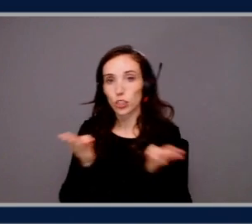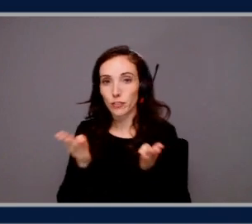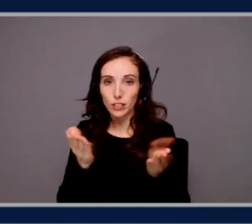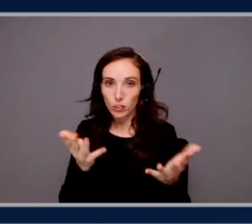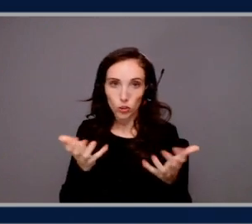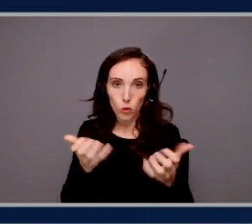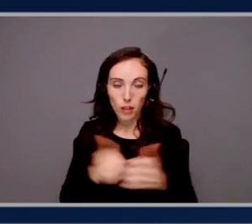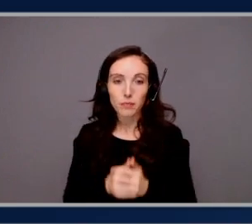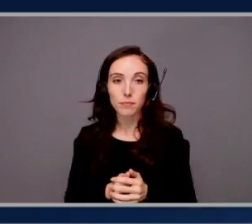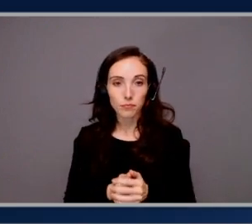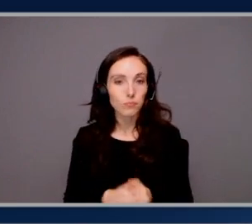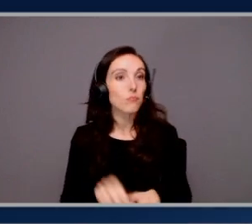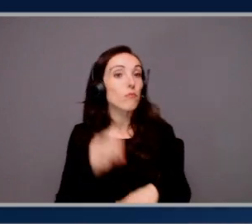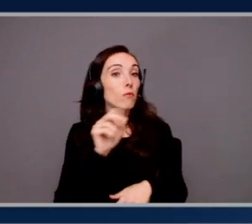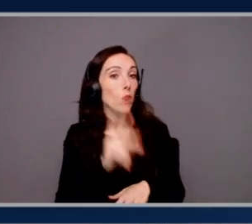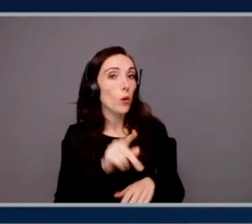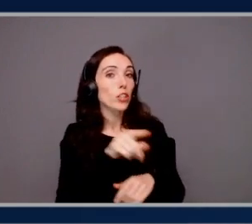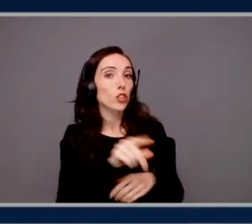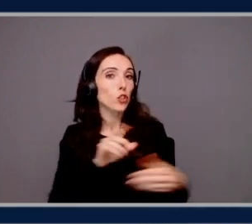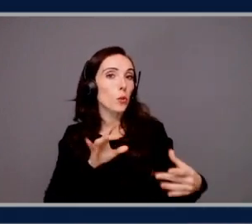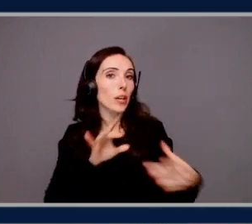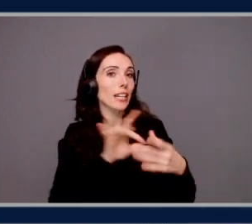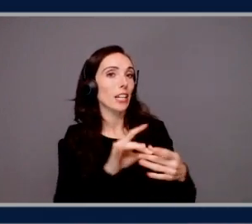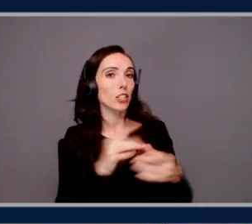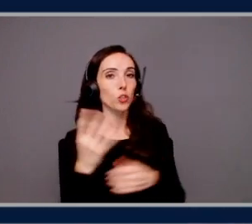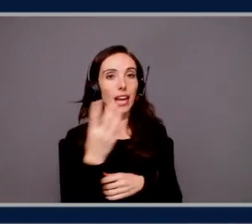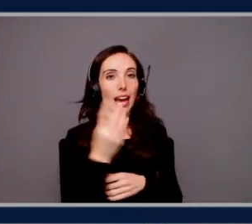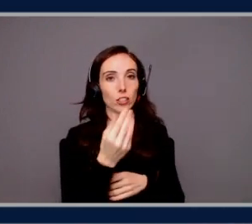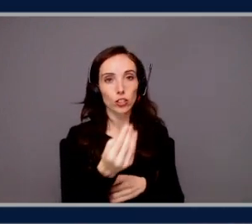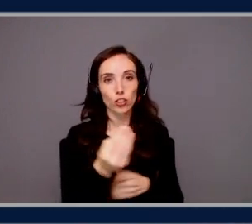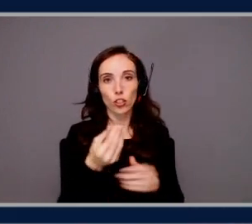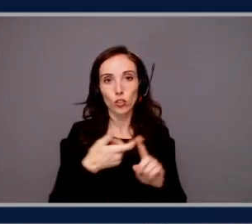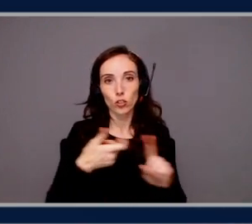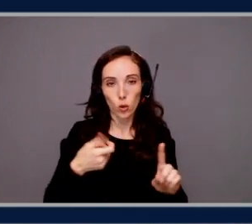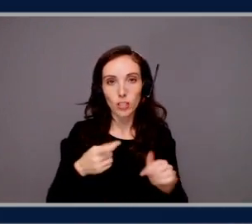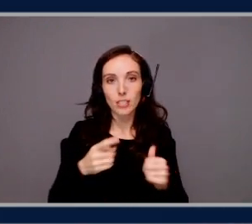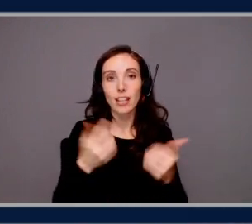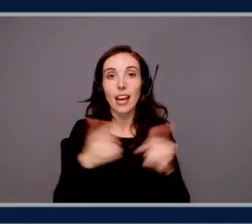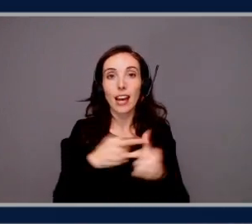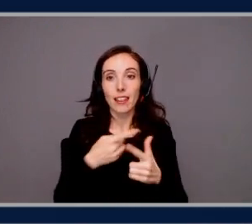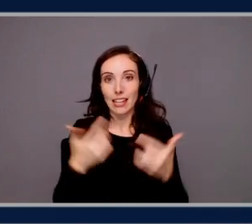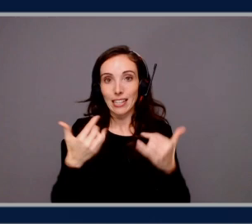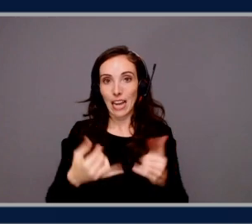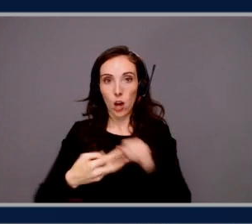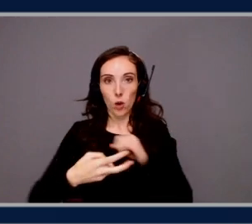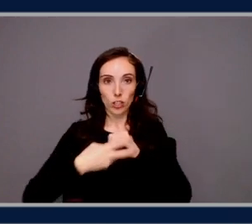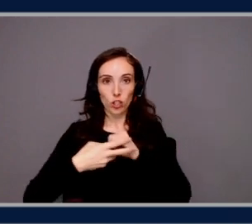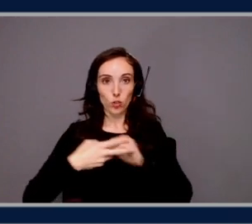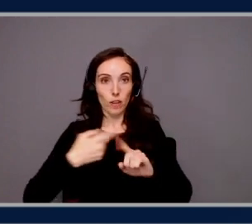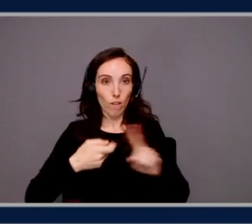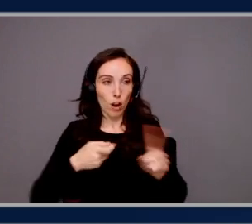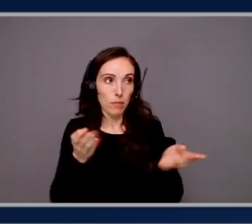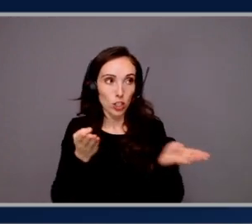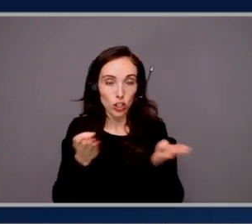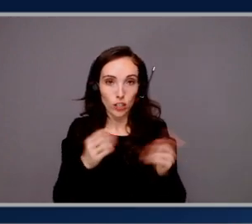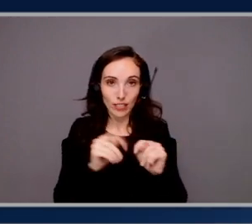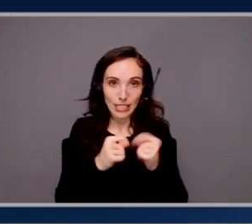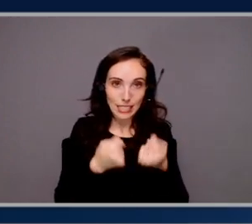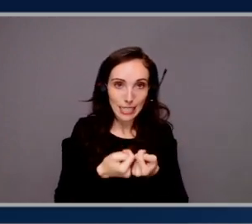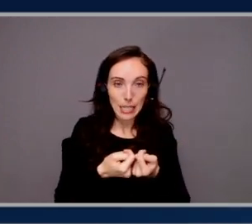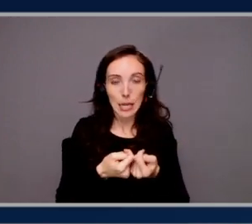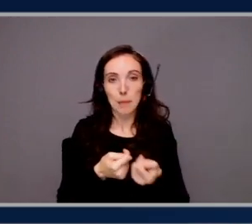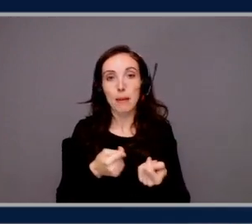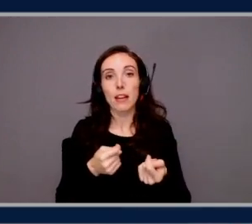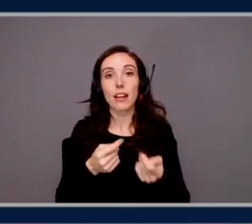connection to an external data source. It's done a transformation so that it's now stored by the service team. It's managed by the service team. And now that